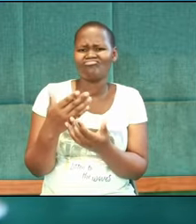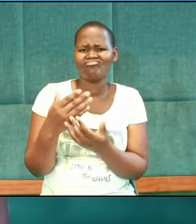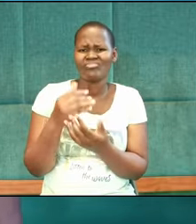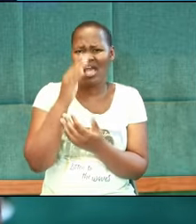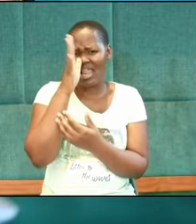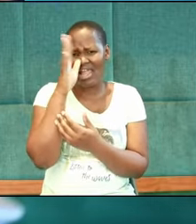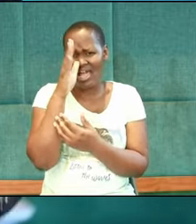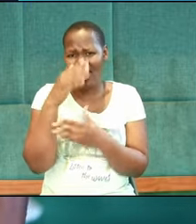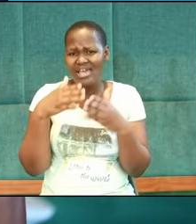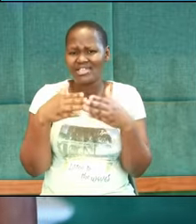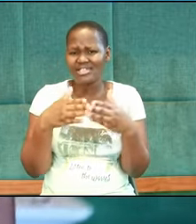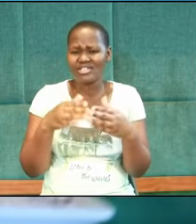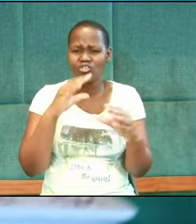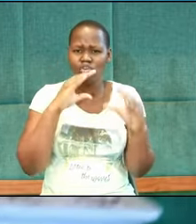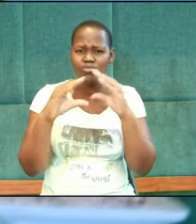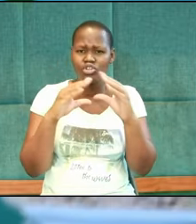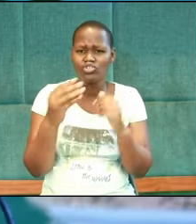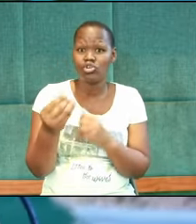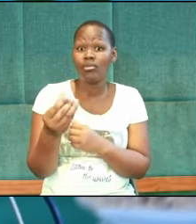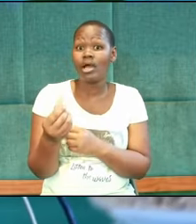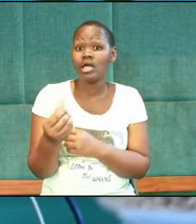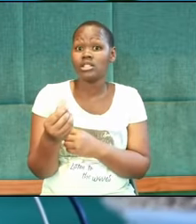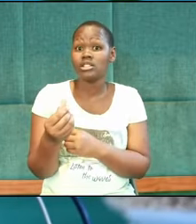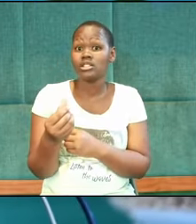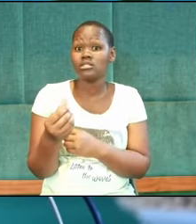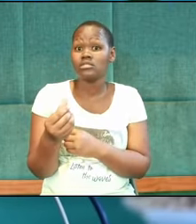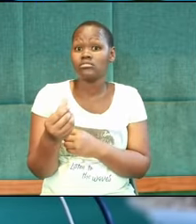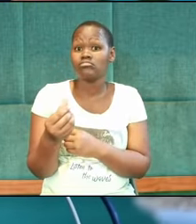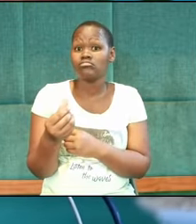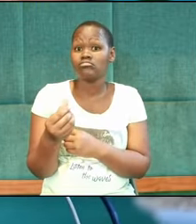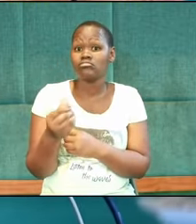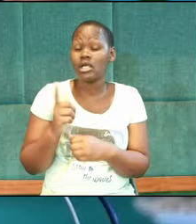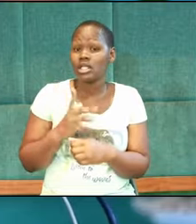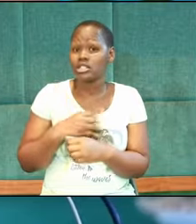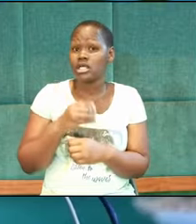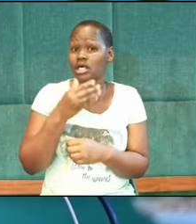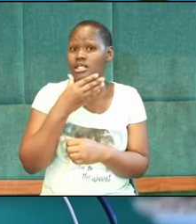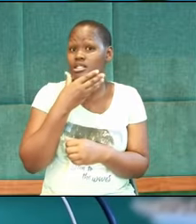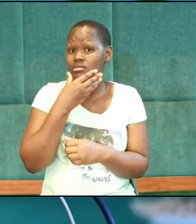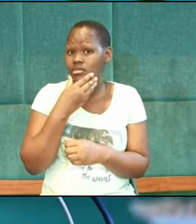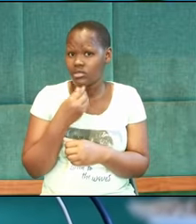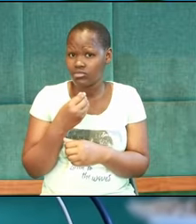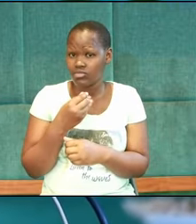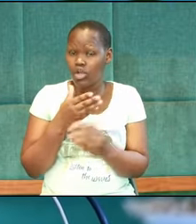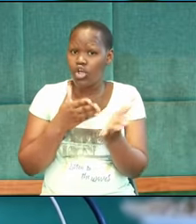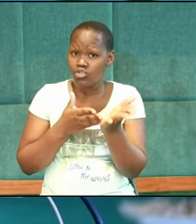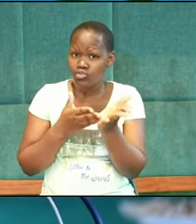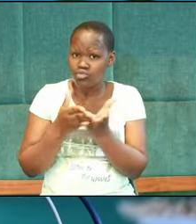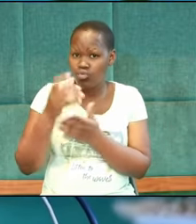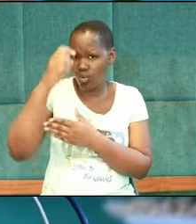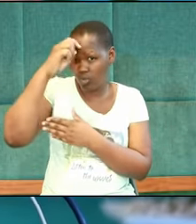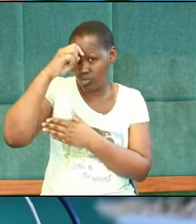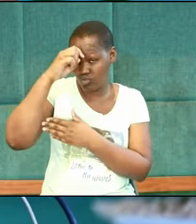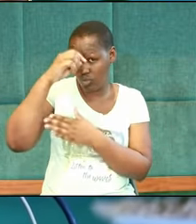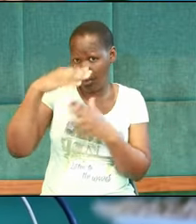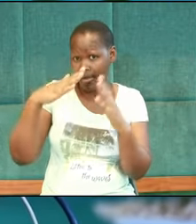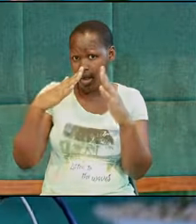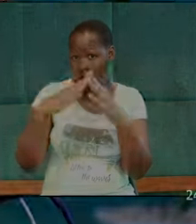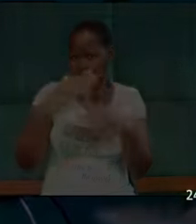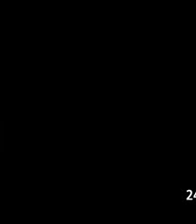not communication, it's not money. Ladies and gentlemen, the Bible says through wisdom a house is built.